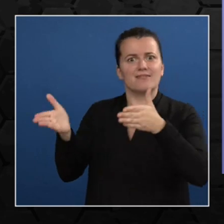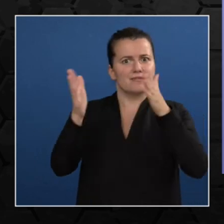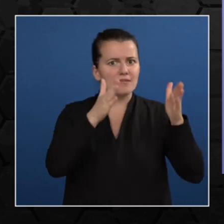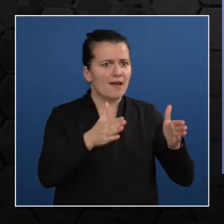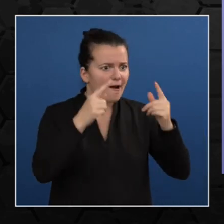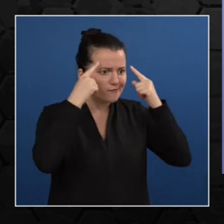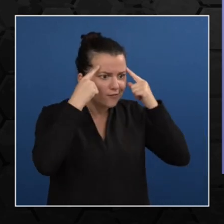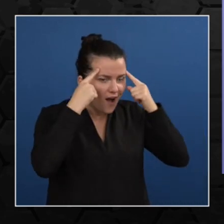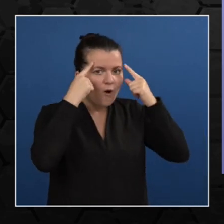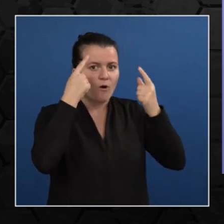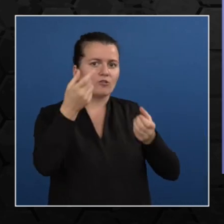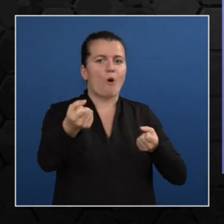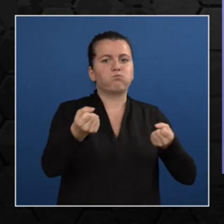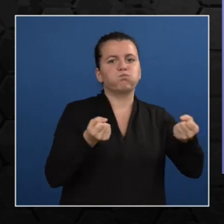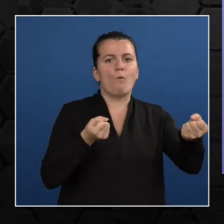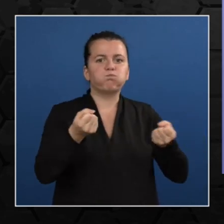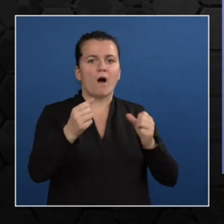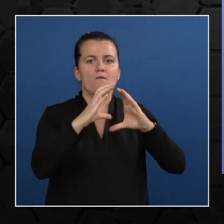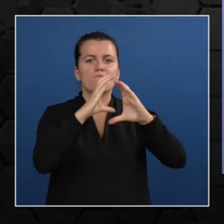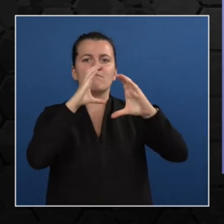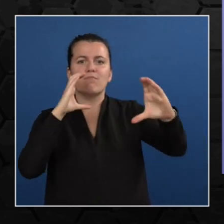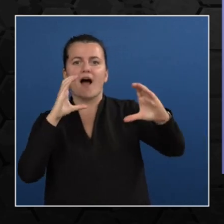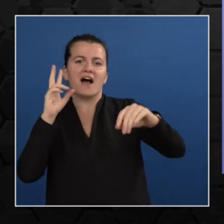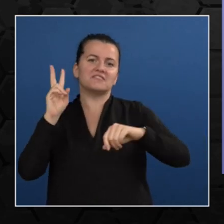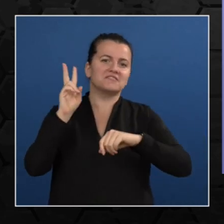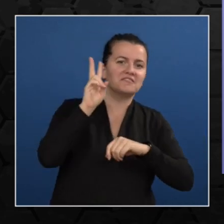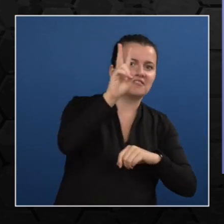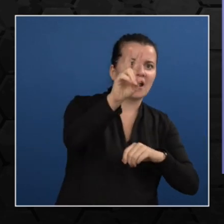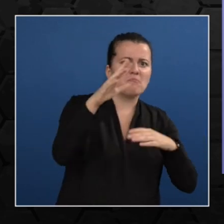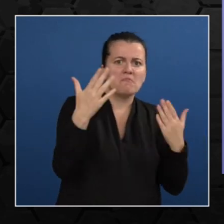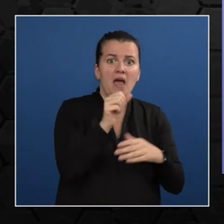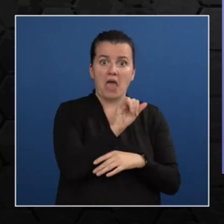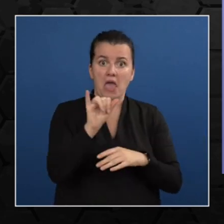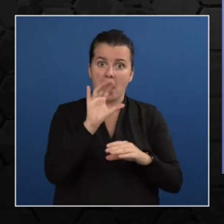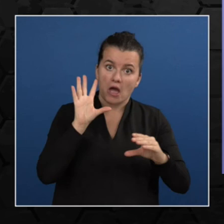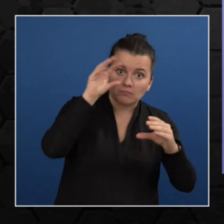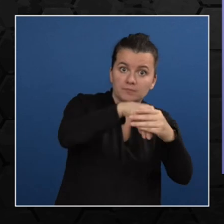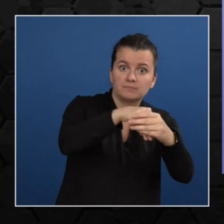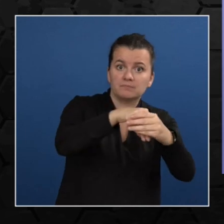Transportation Systems by Sania. Are you there?